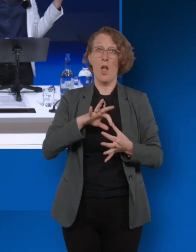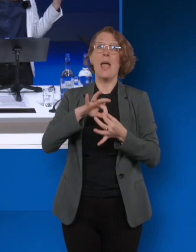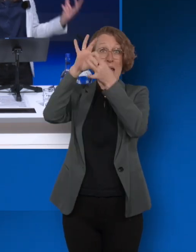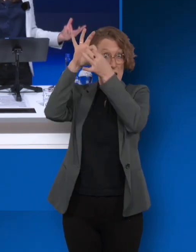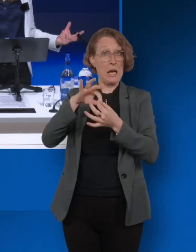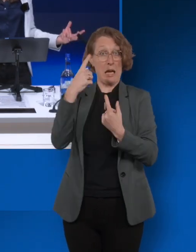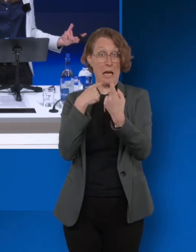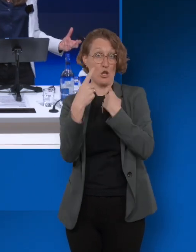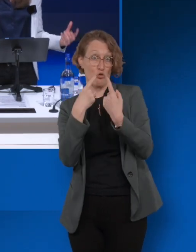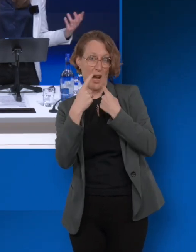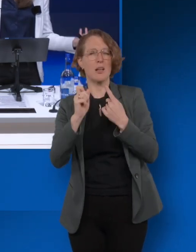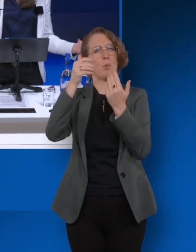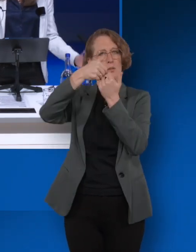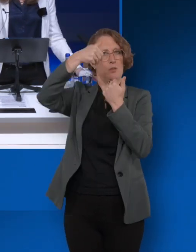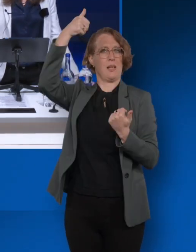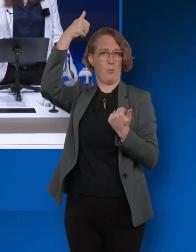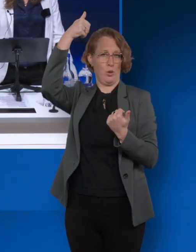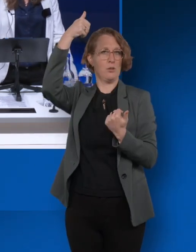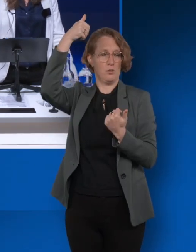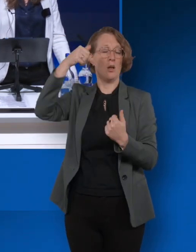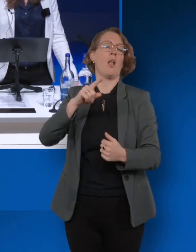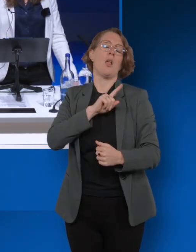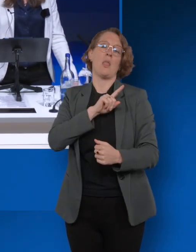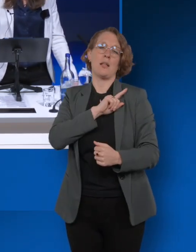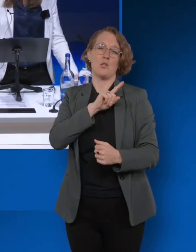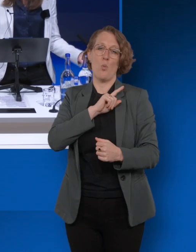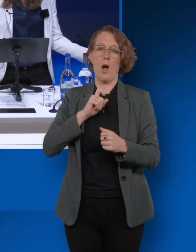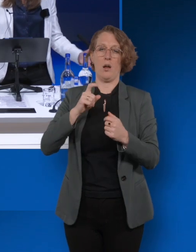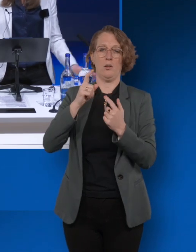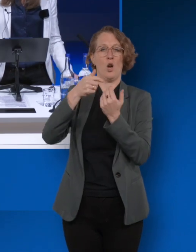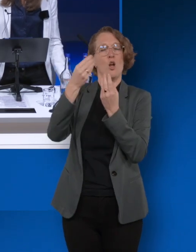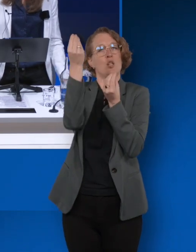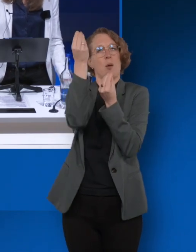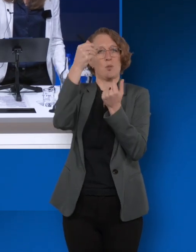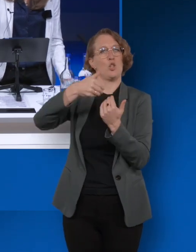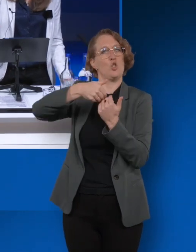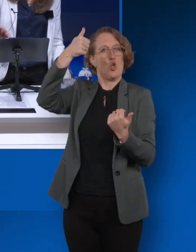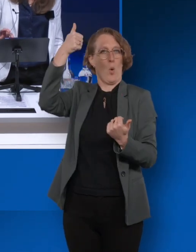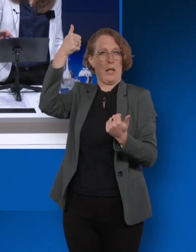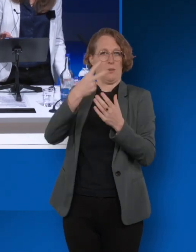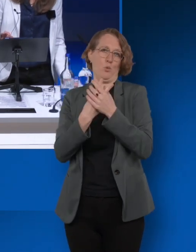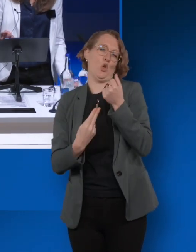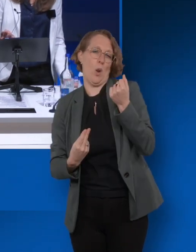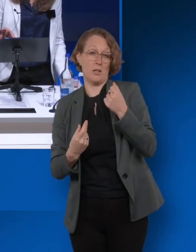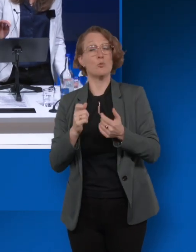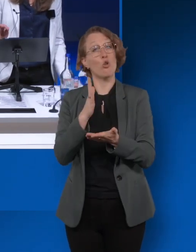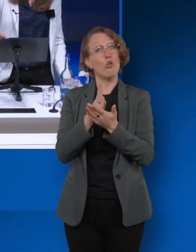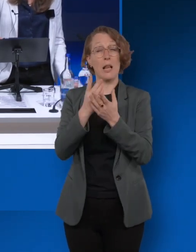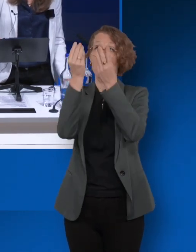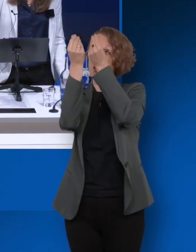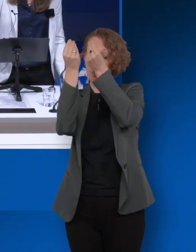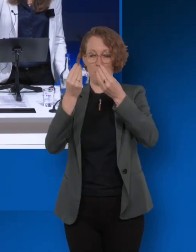are distinct, and it's referred to as substance dualism, two substances, traceable to the